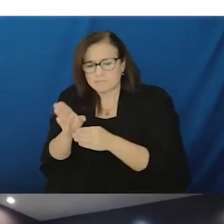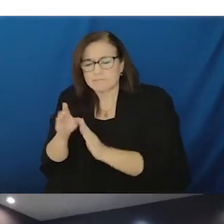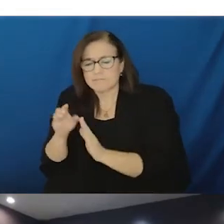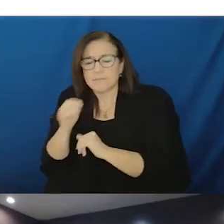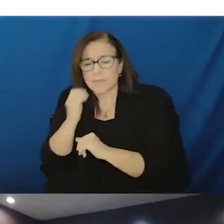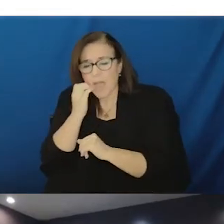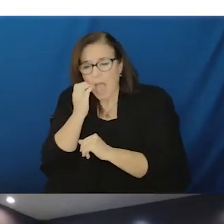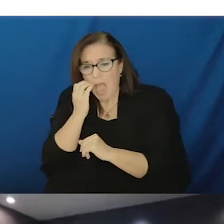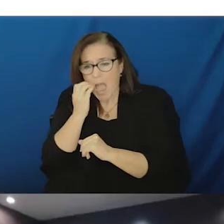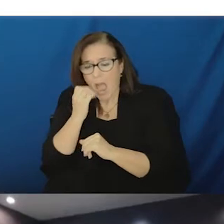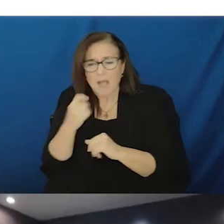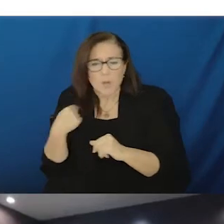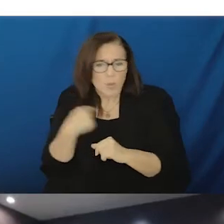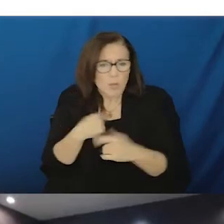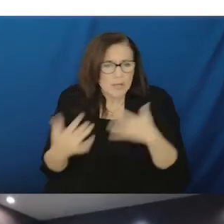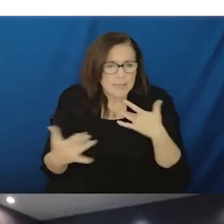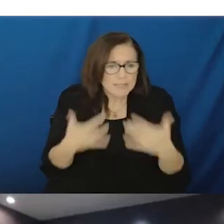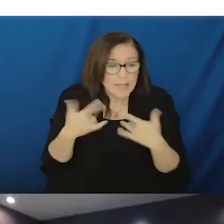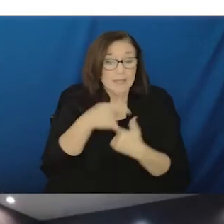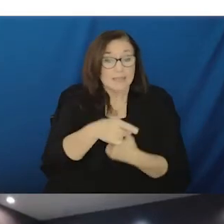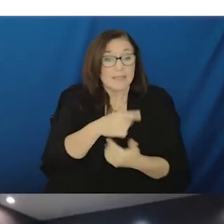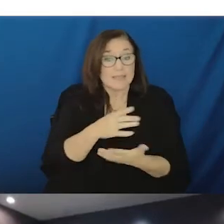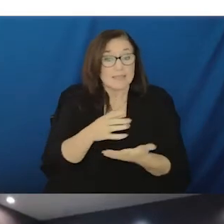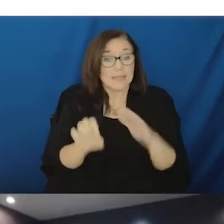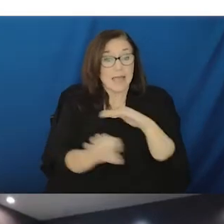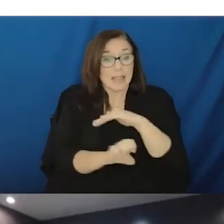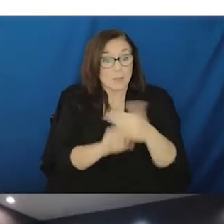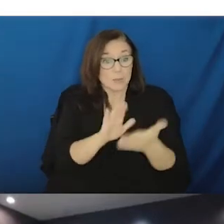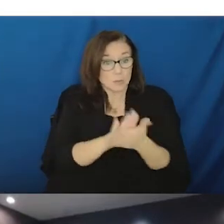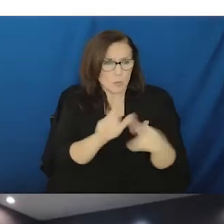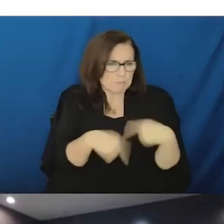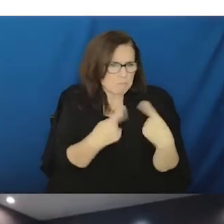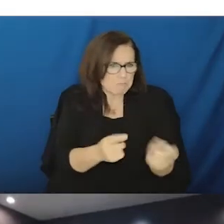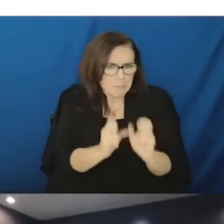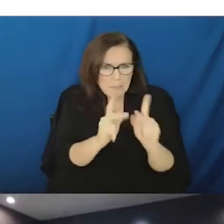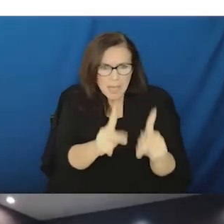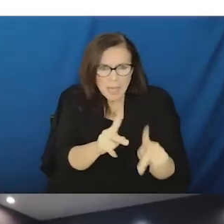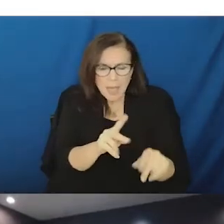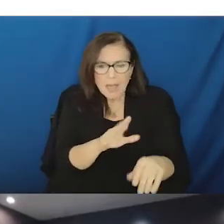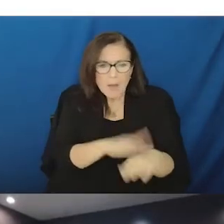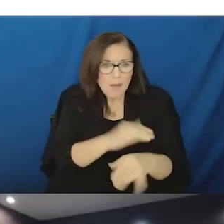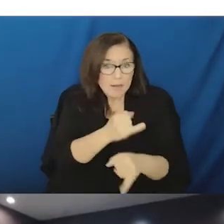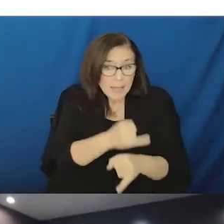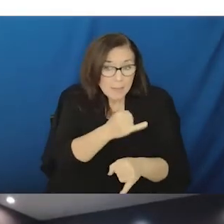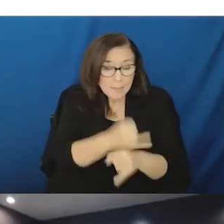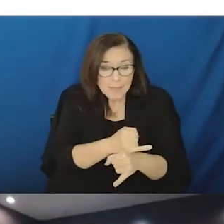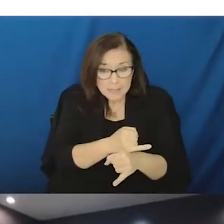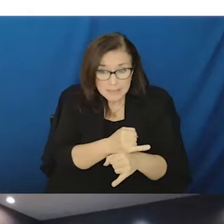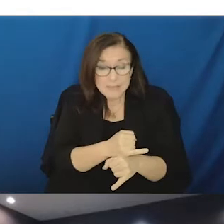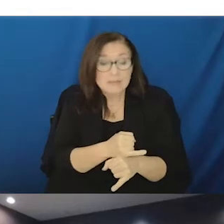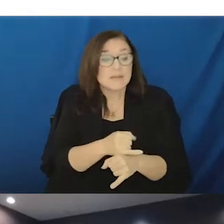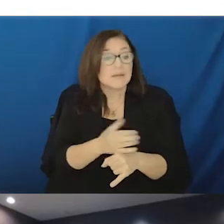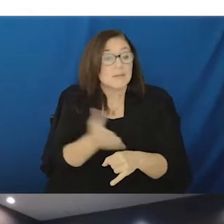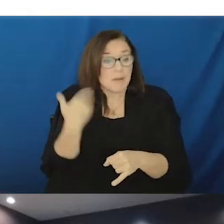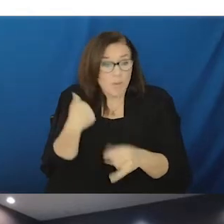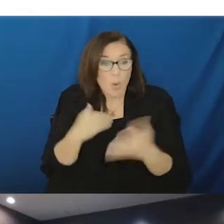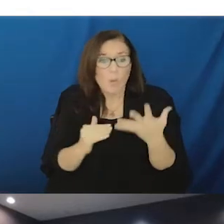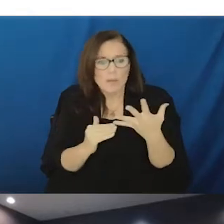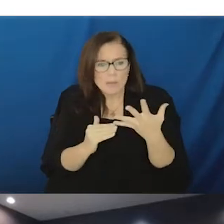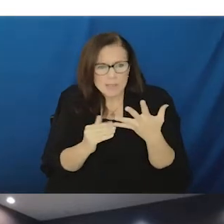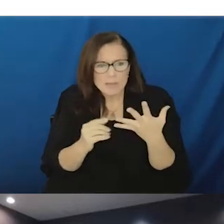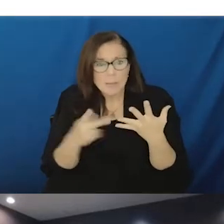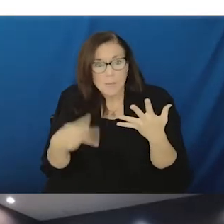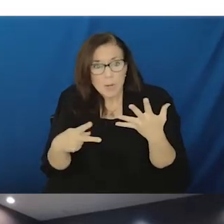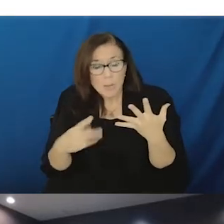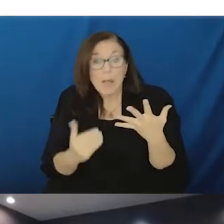that we've had the elementary school back, but now even excited that we were in red and we are going to move forward with the